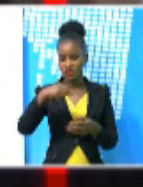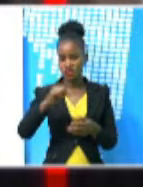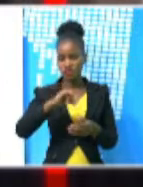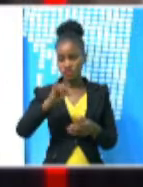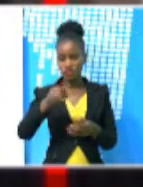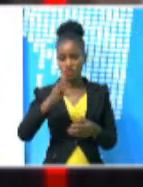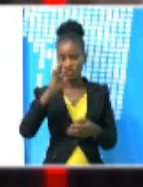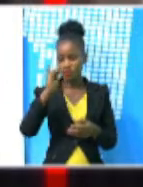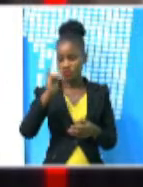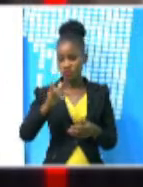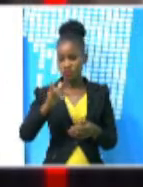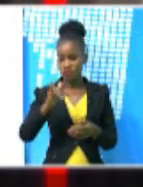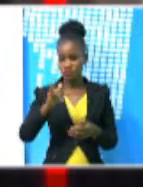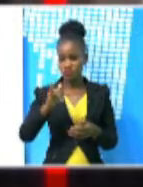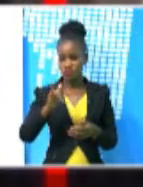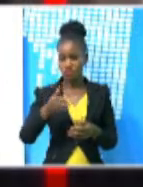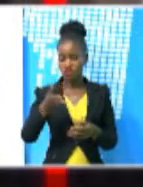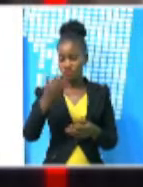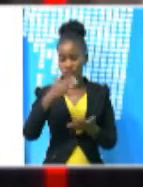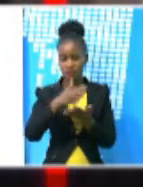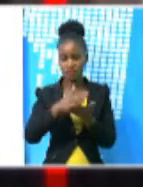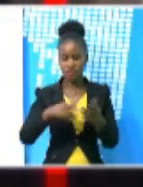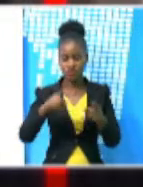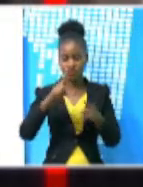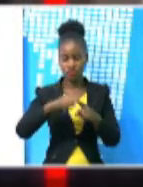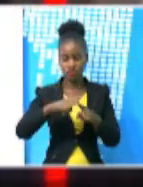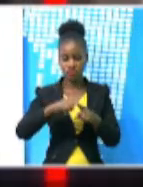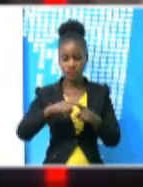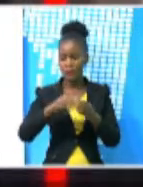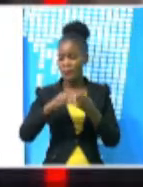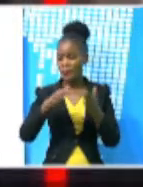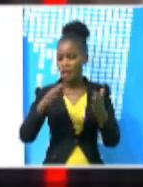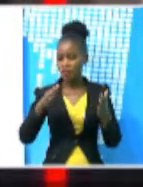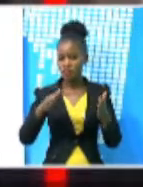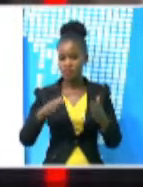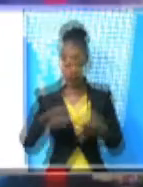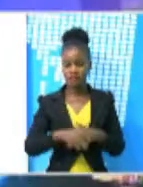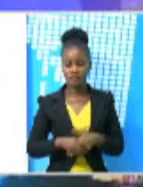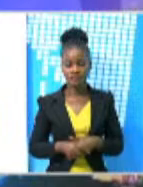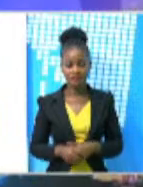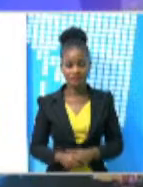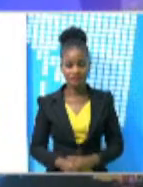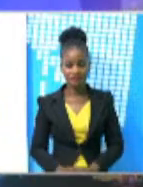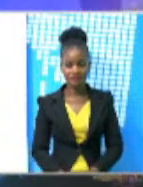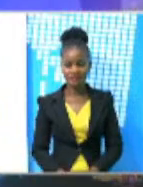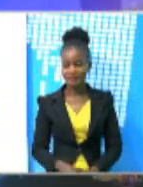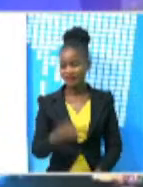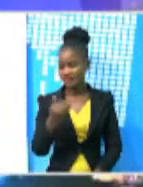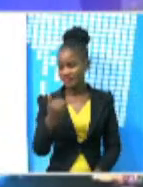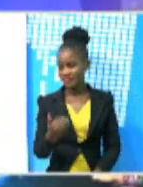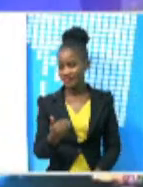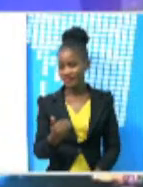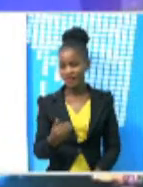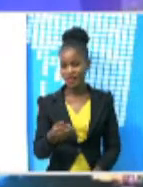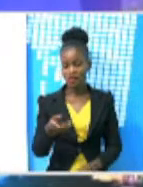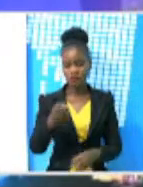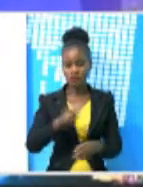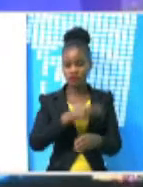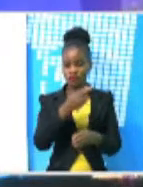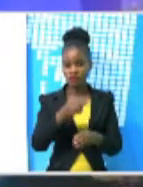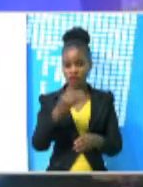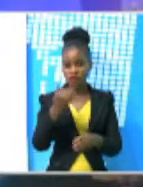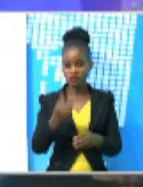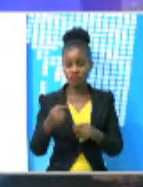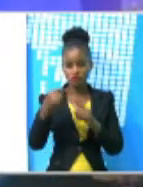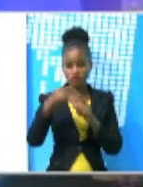by around a half a percent, plus the mortgage companies. And well, with that report, we now